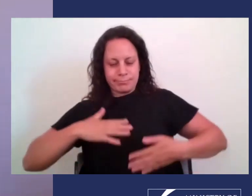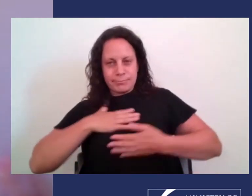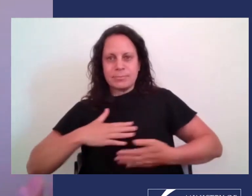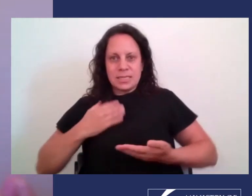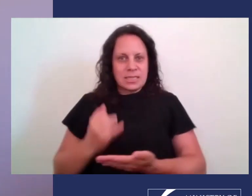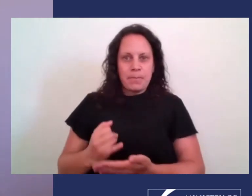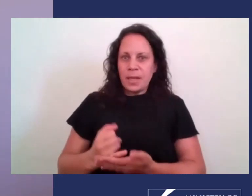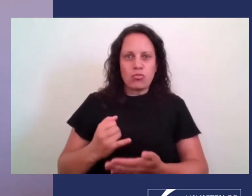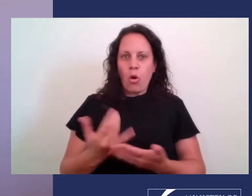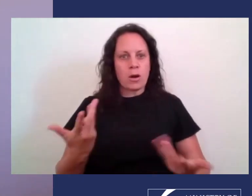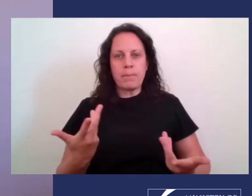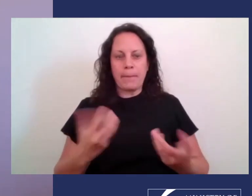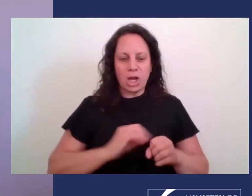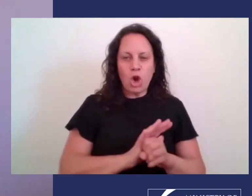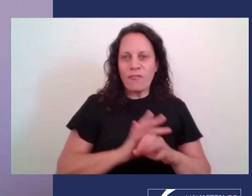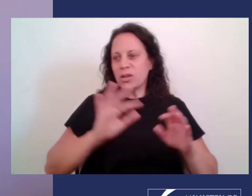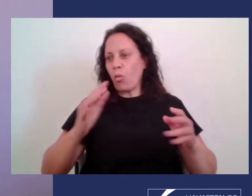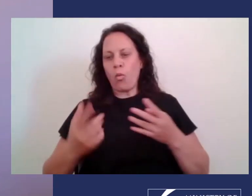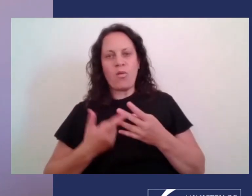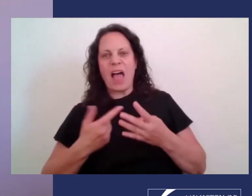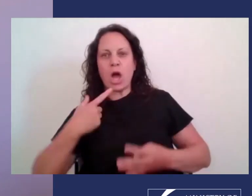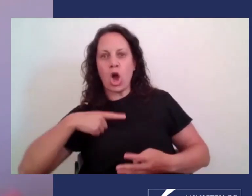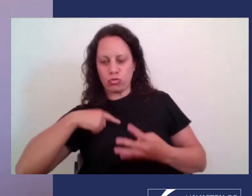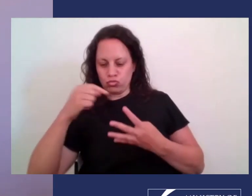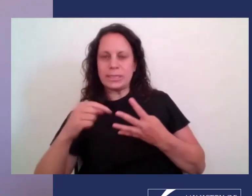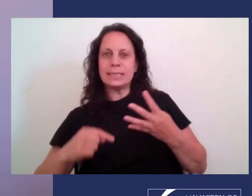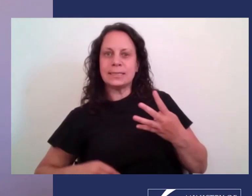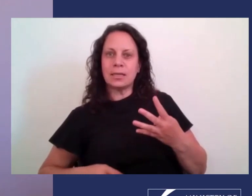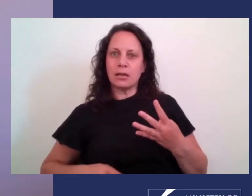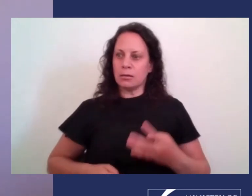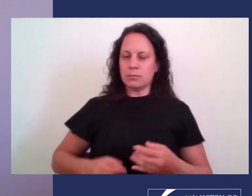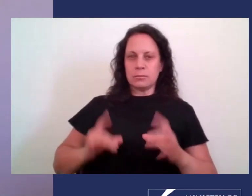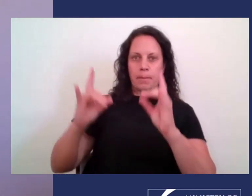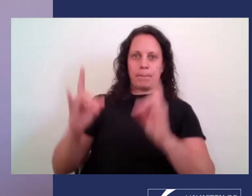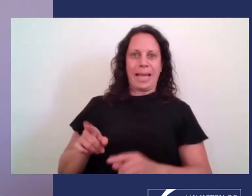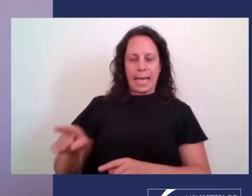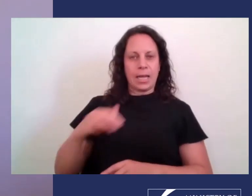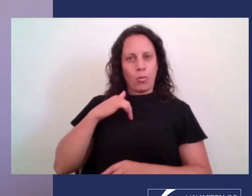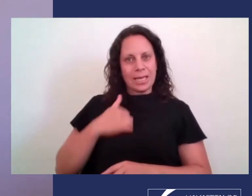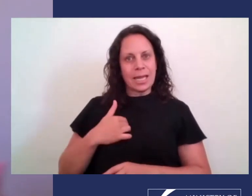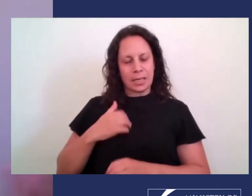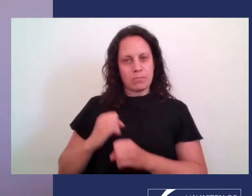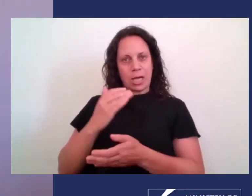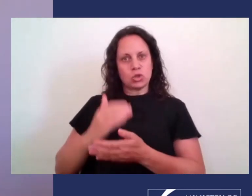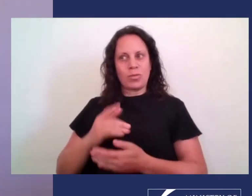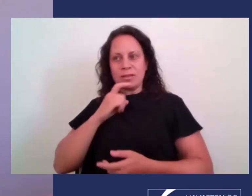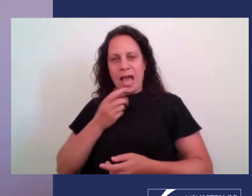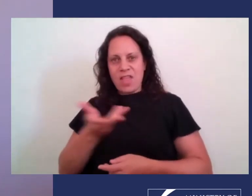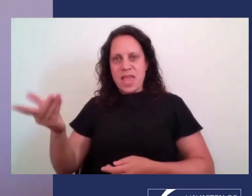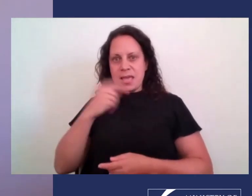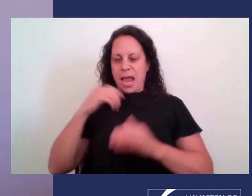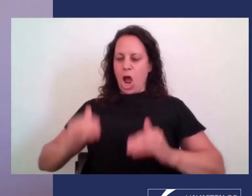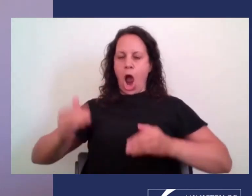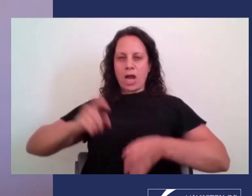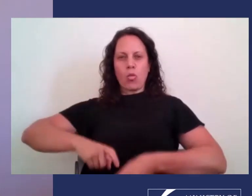health reason. We want to be able to give that really high quality care that we are used to